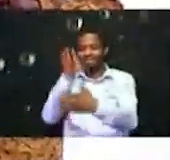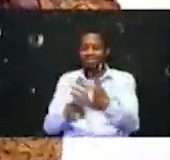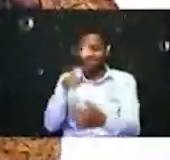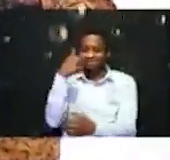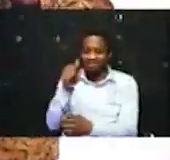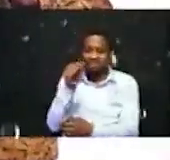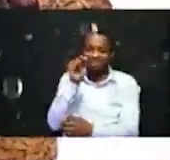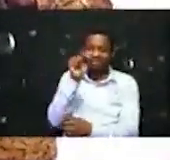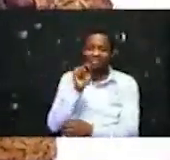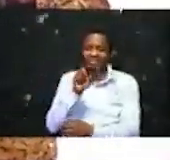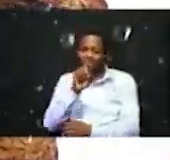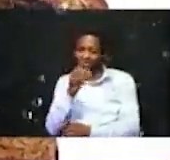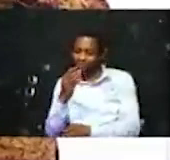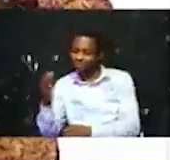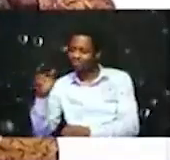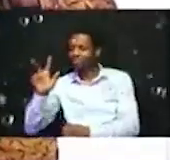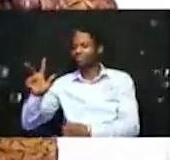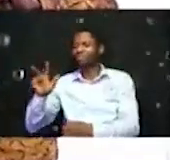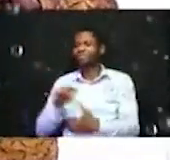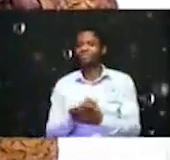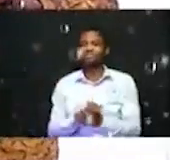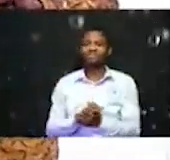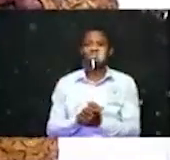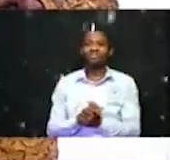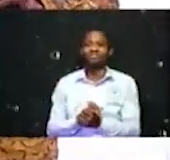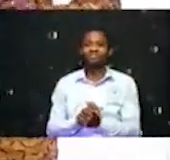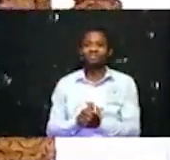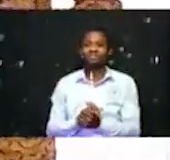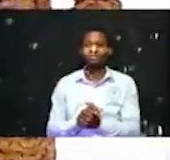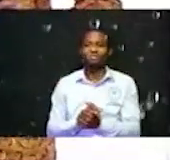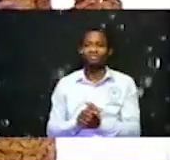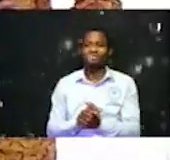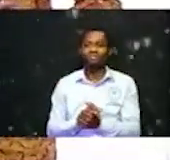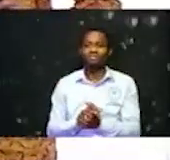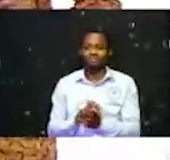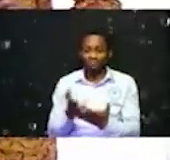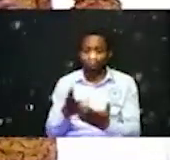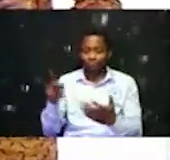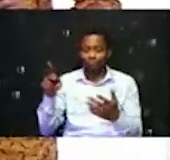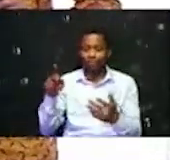verse 1 to 3. Then we can also take Psalm 25, 12 to